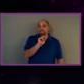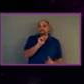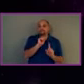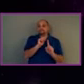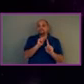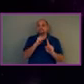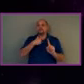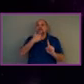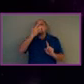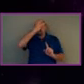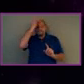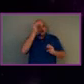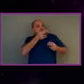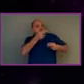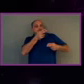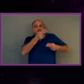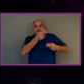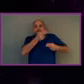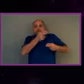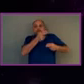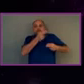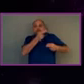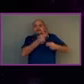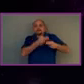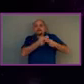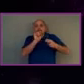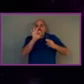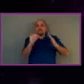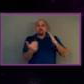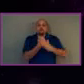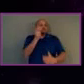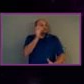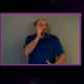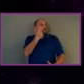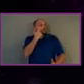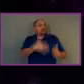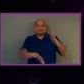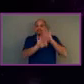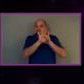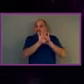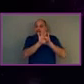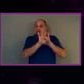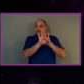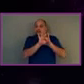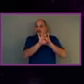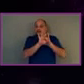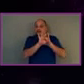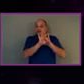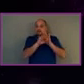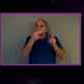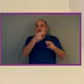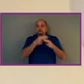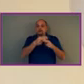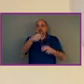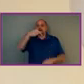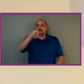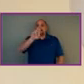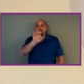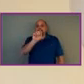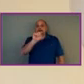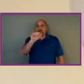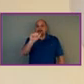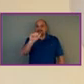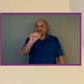that the name of the new moon that was just discovered is named Keta.